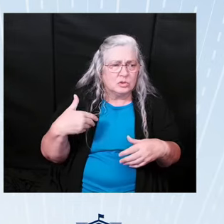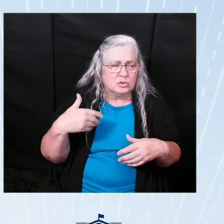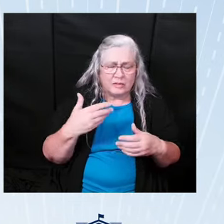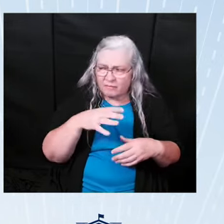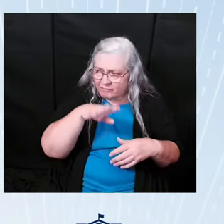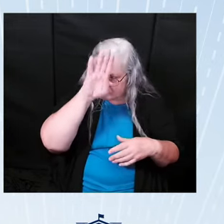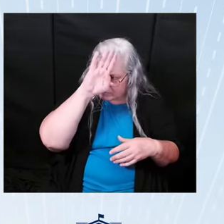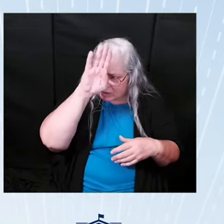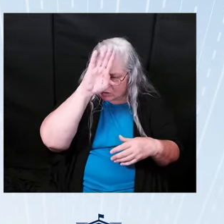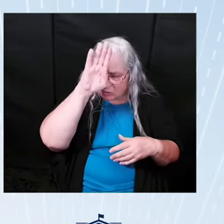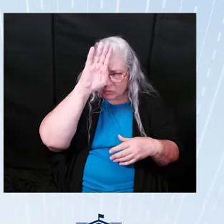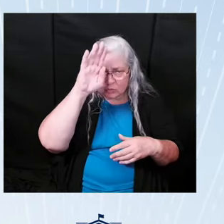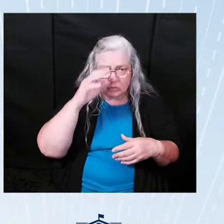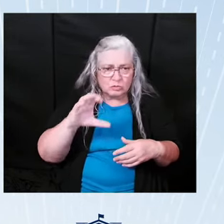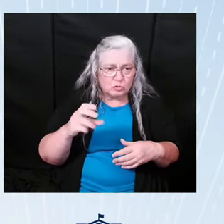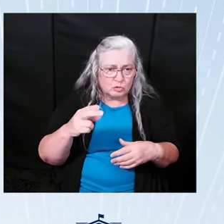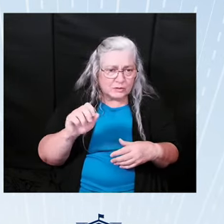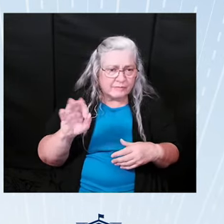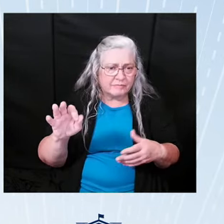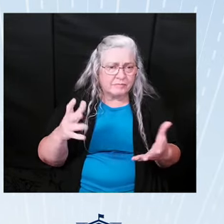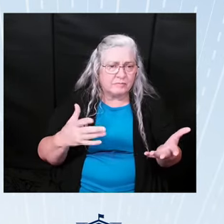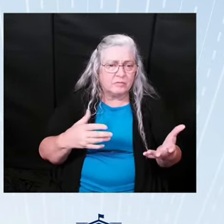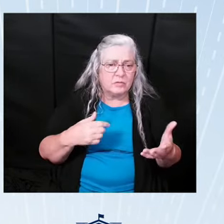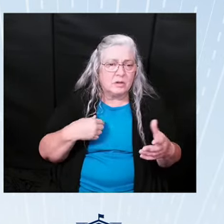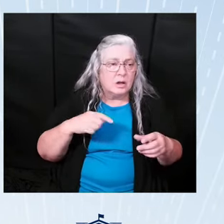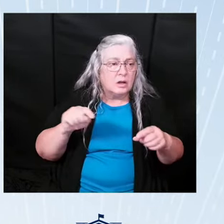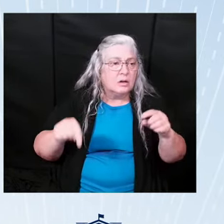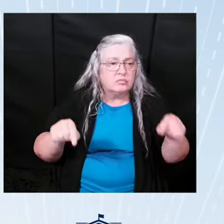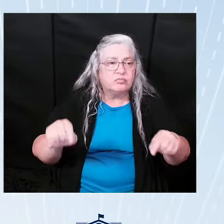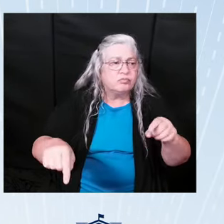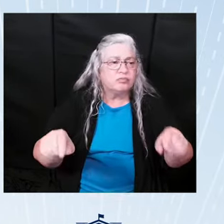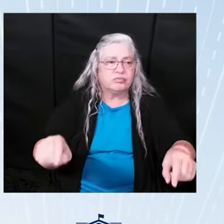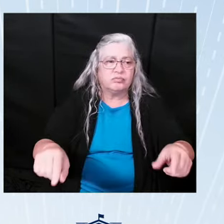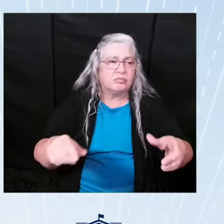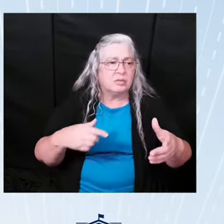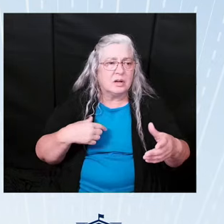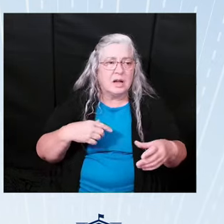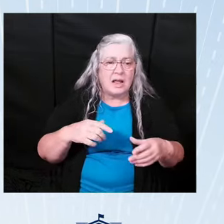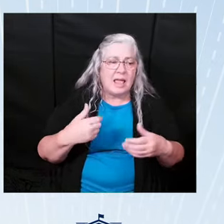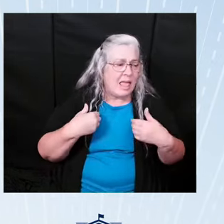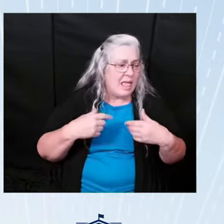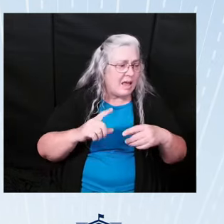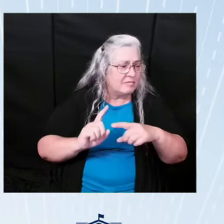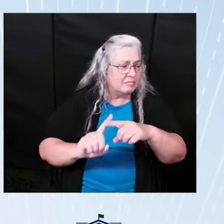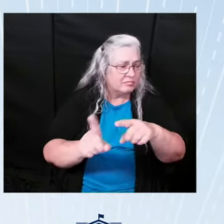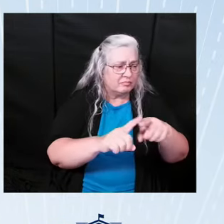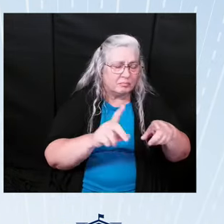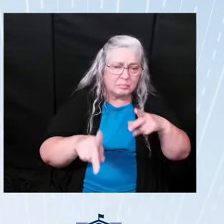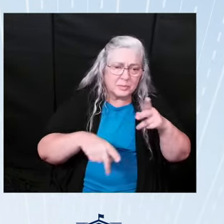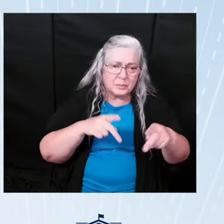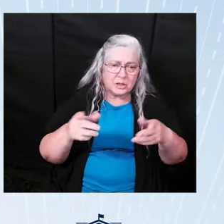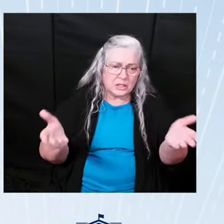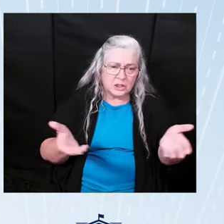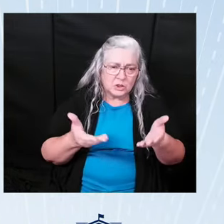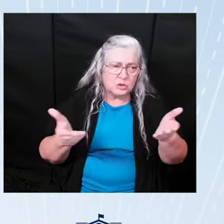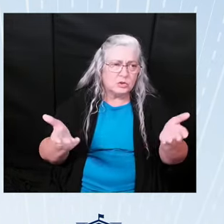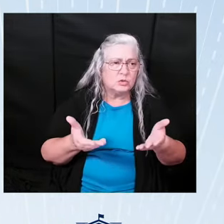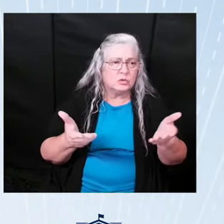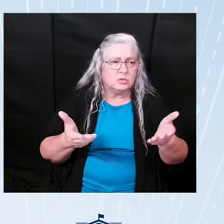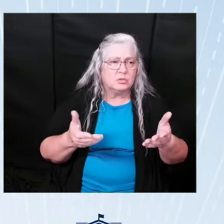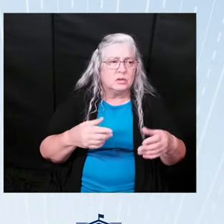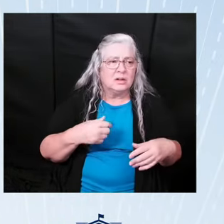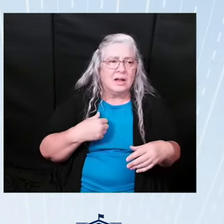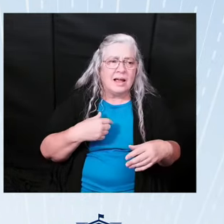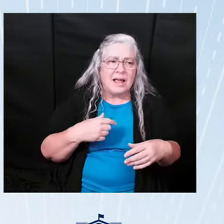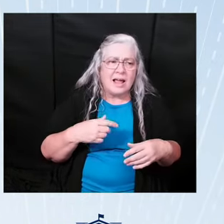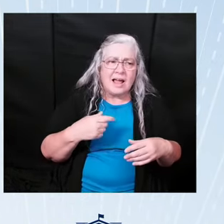representing the broad set of stakeholders who not only are responding